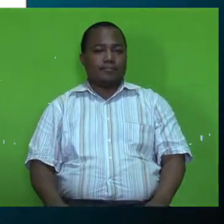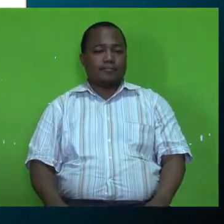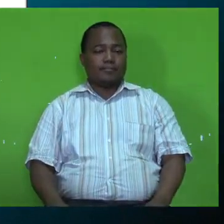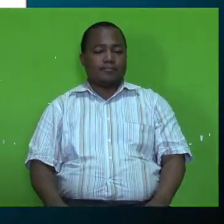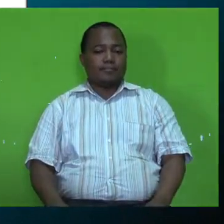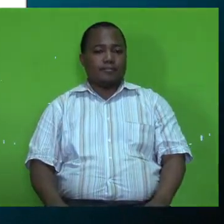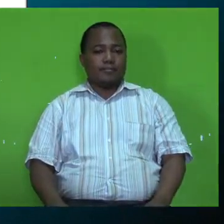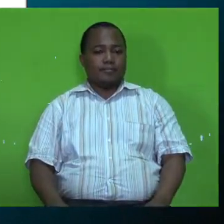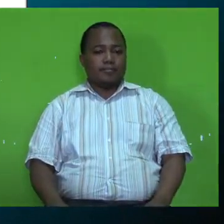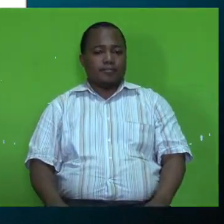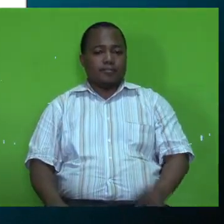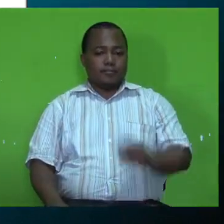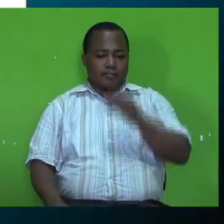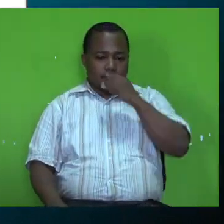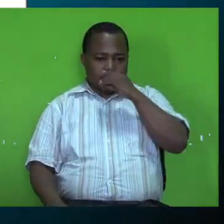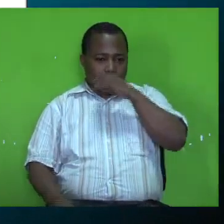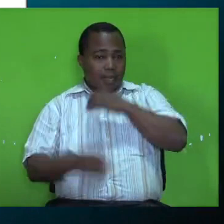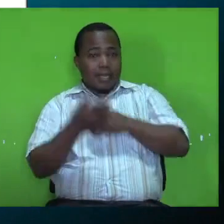The root hair